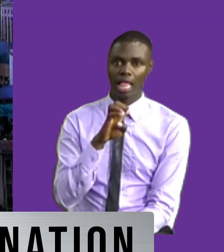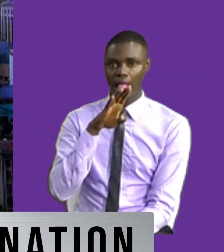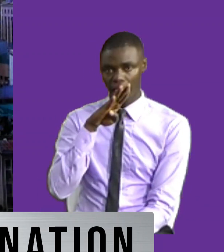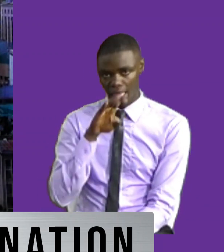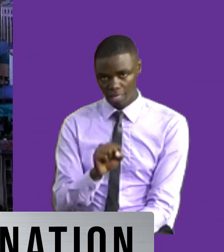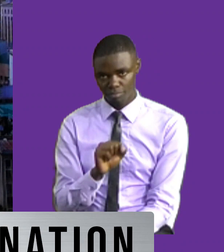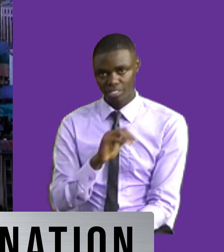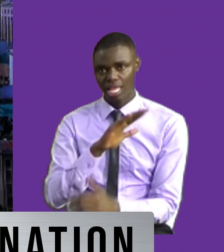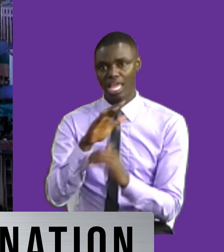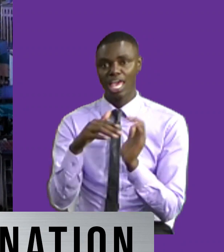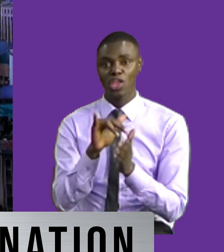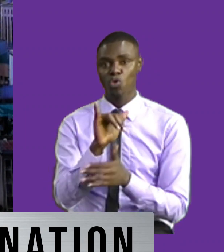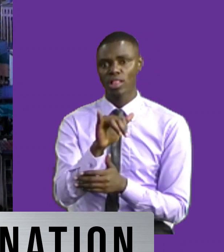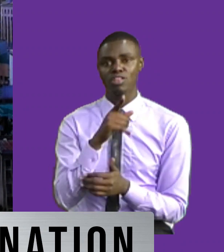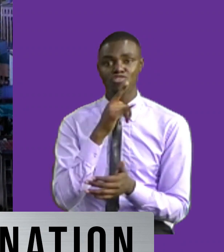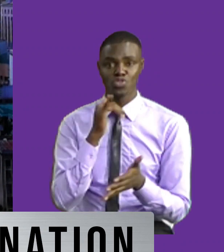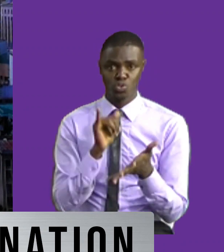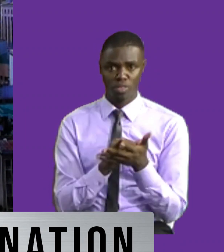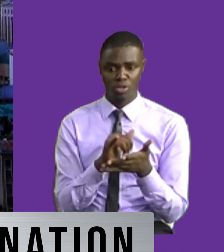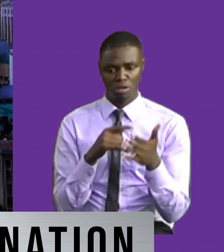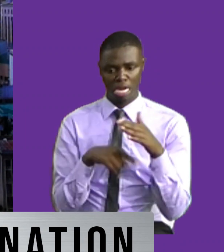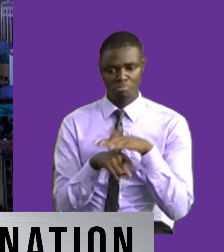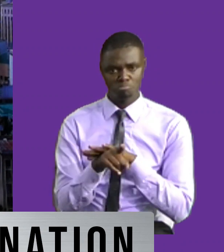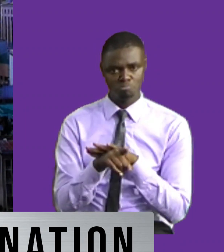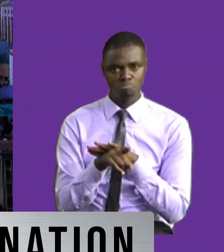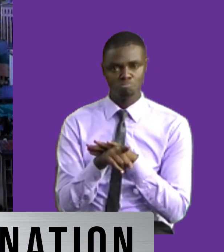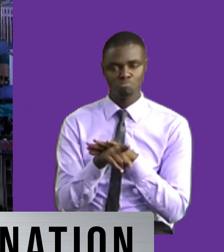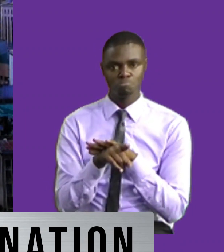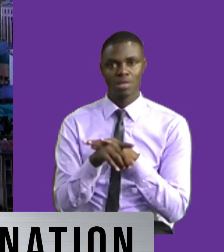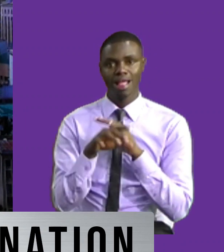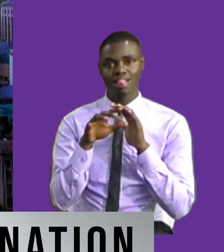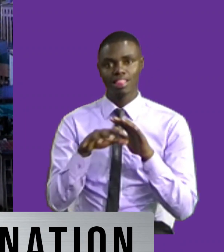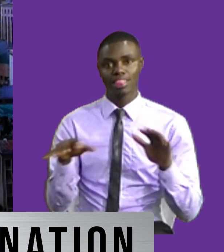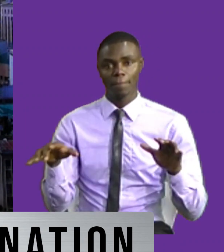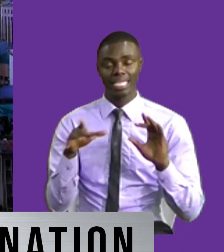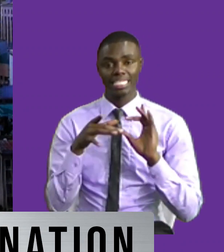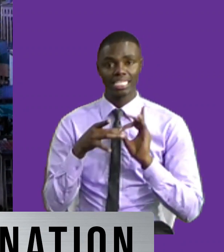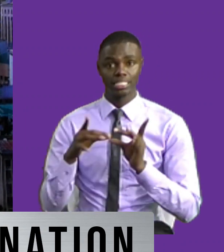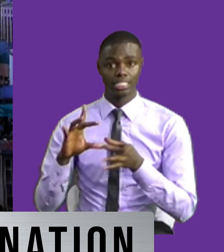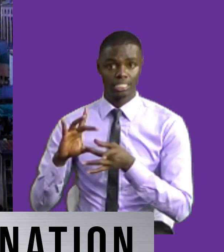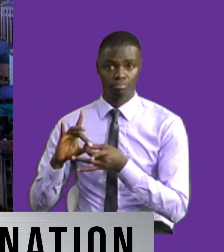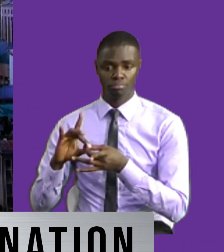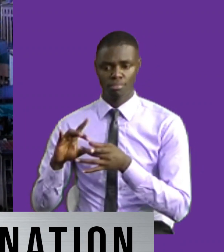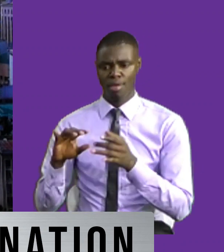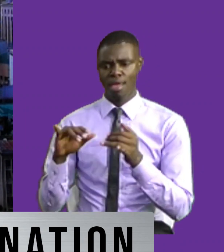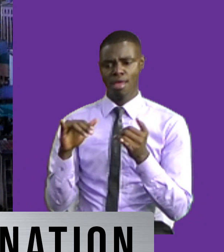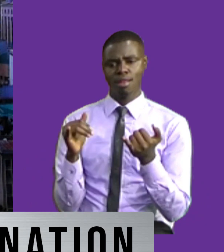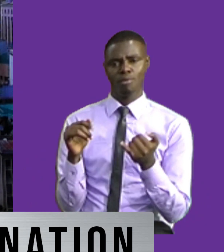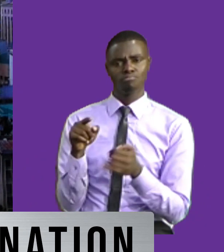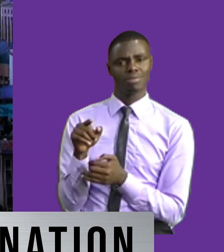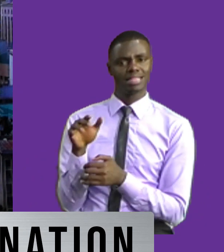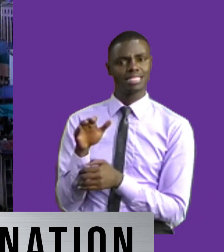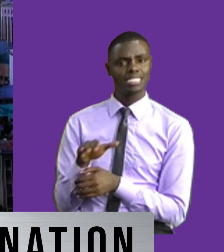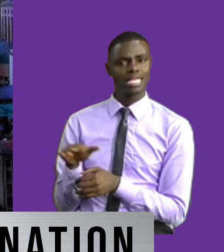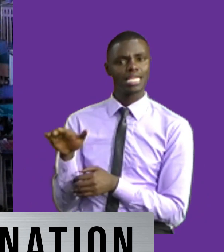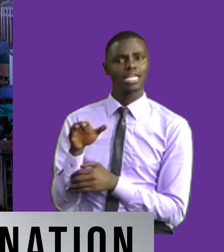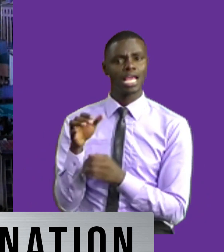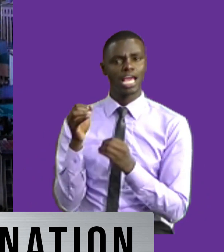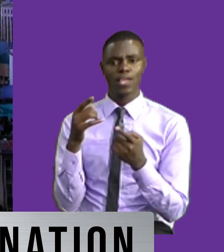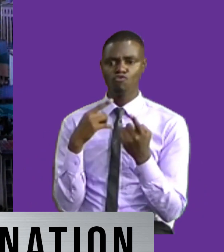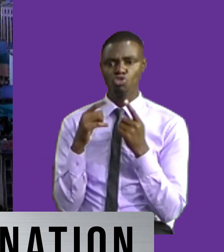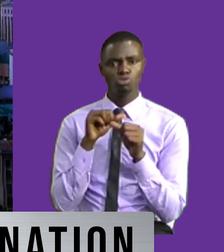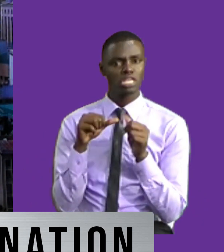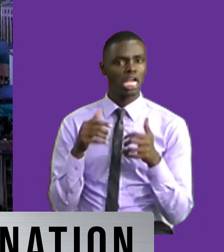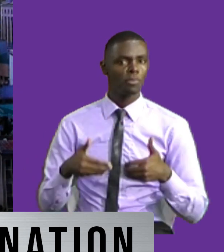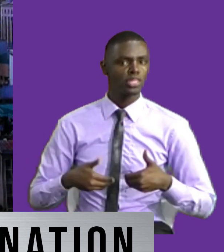and all that, so that you can enter the marketing chain. Now, this is an area where, if you are talking about